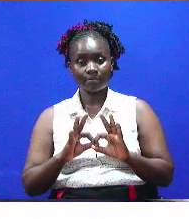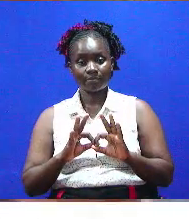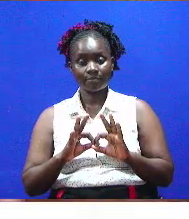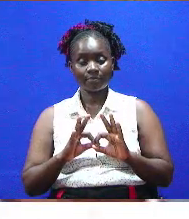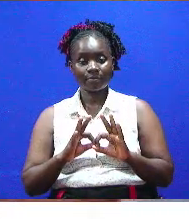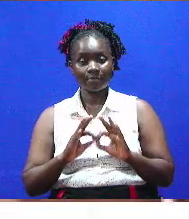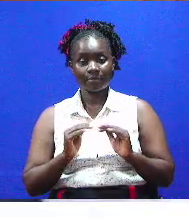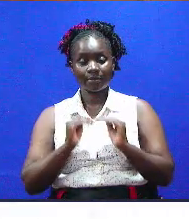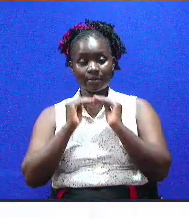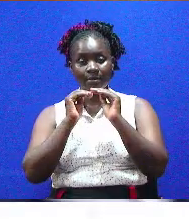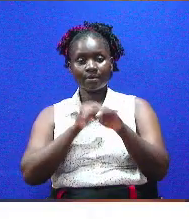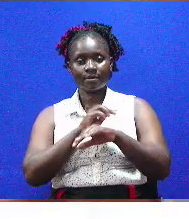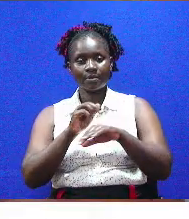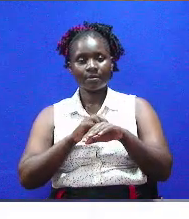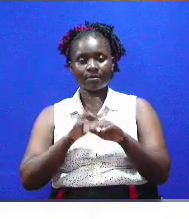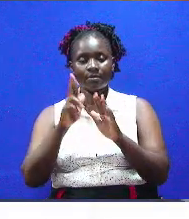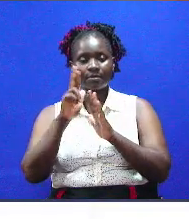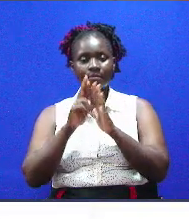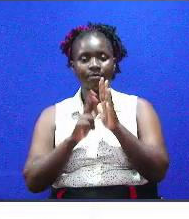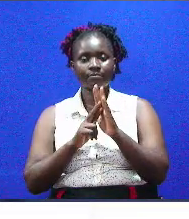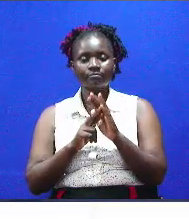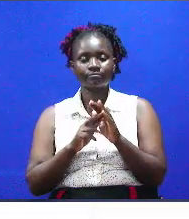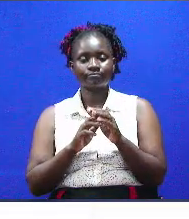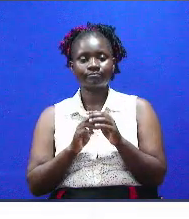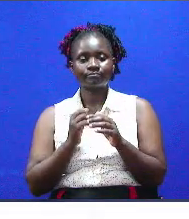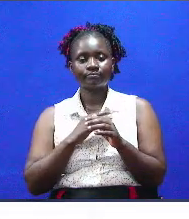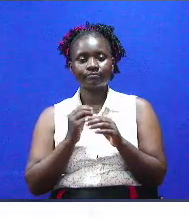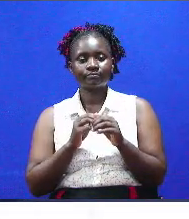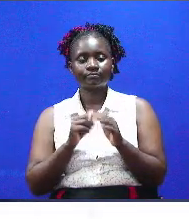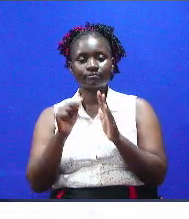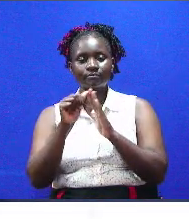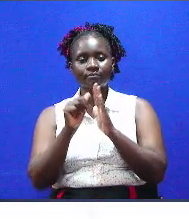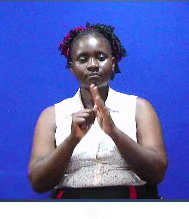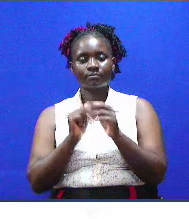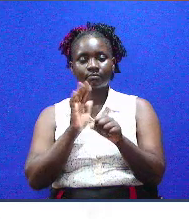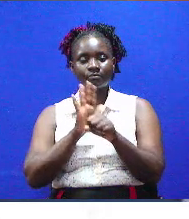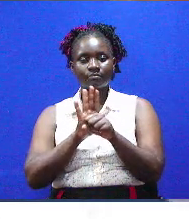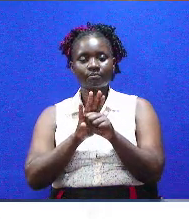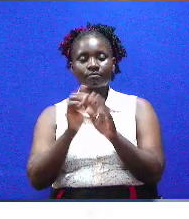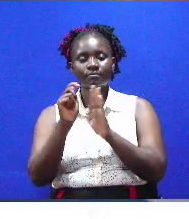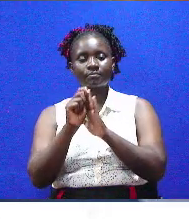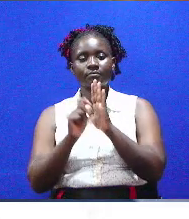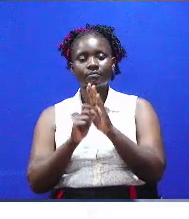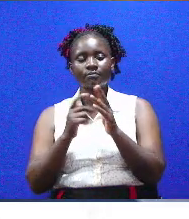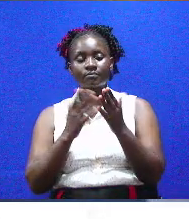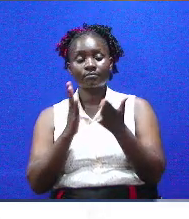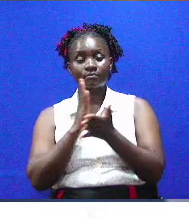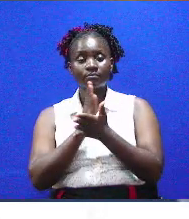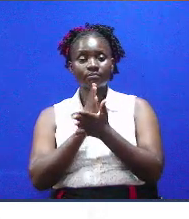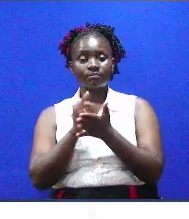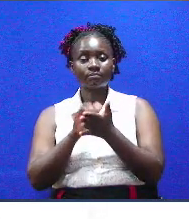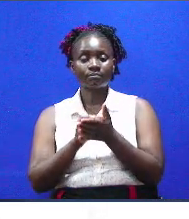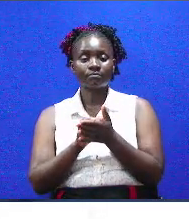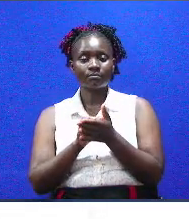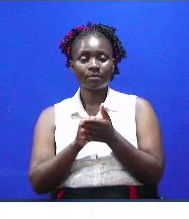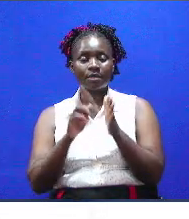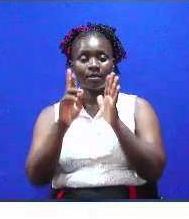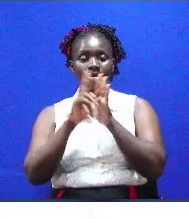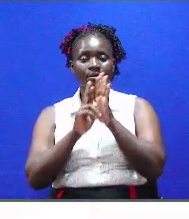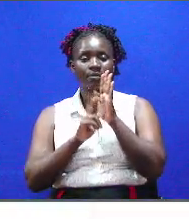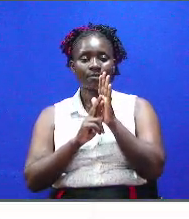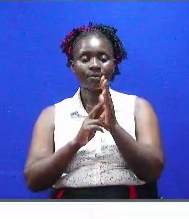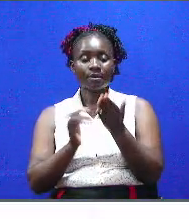enhance national revenue mobilization, engaging more eligible taxpayers and ensuring that due revenues are